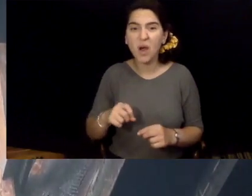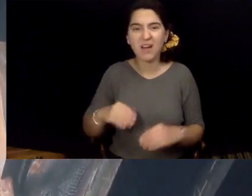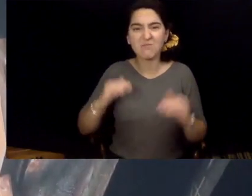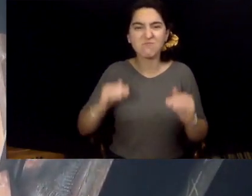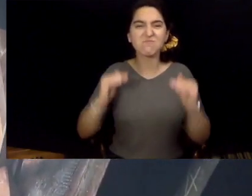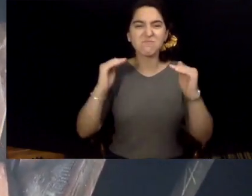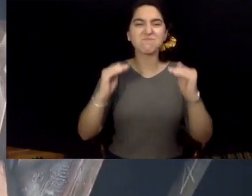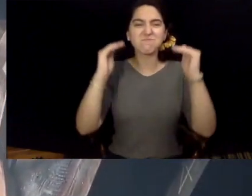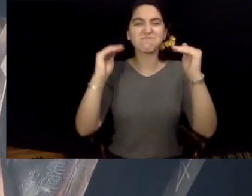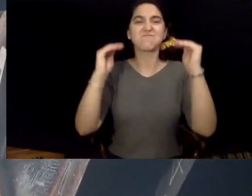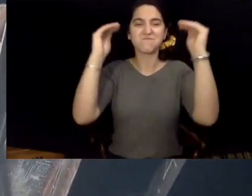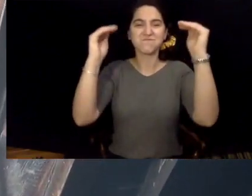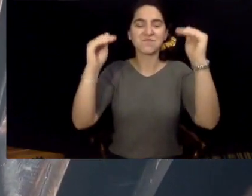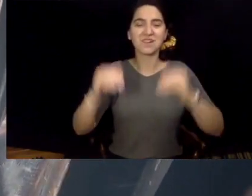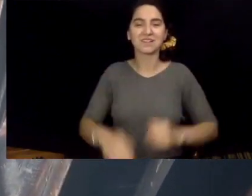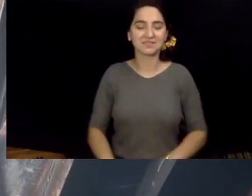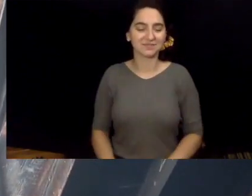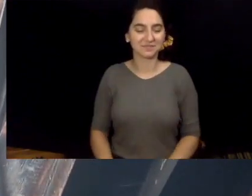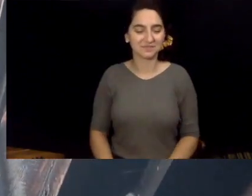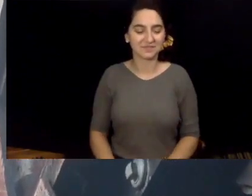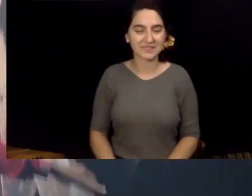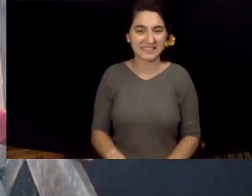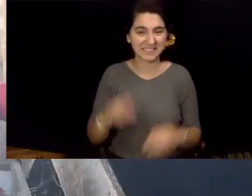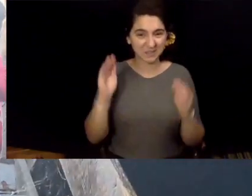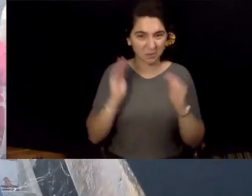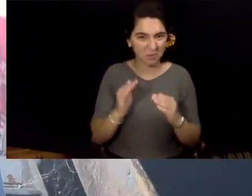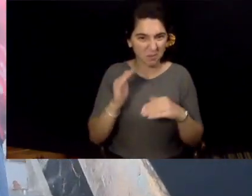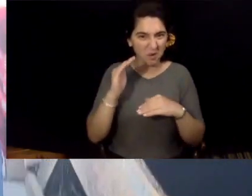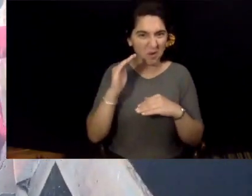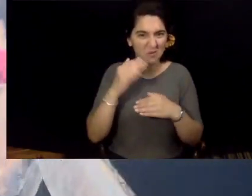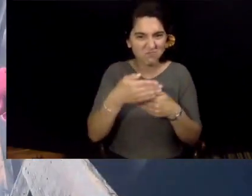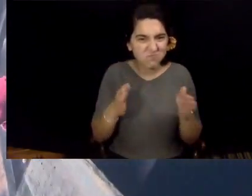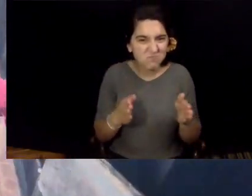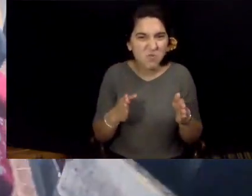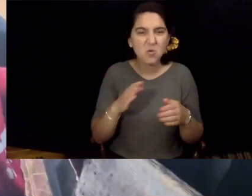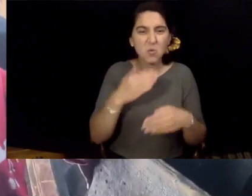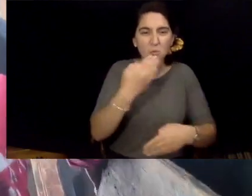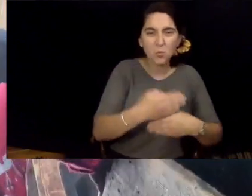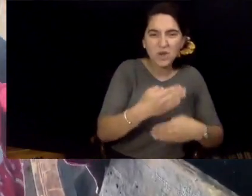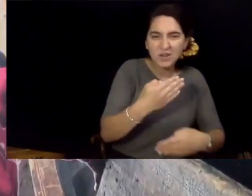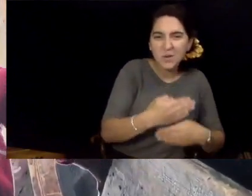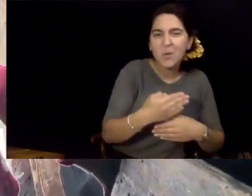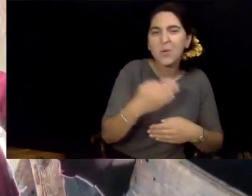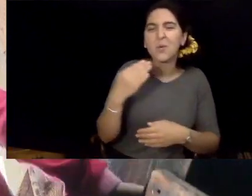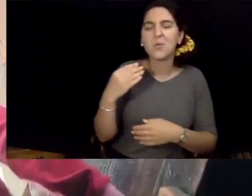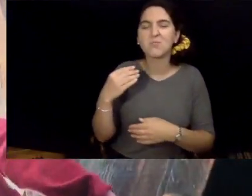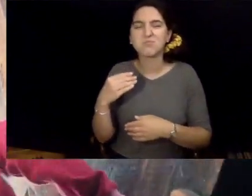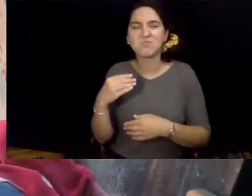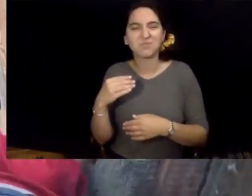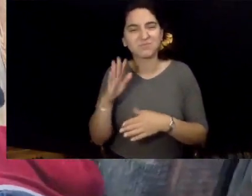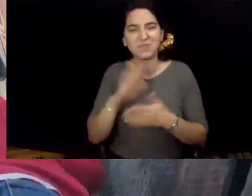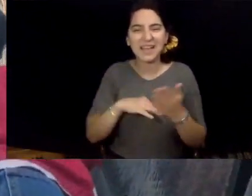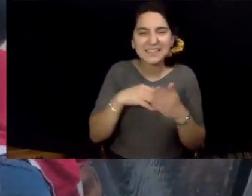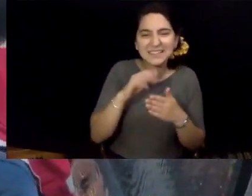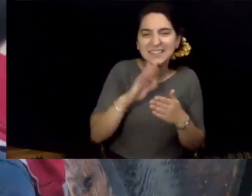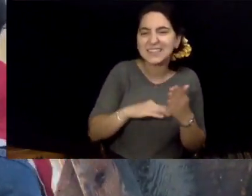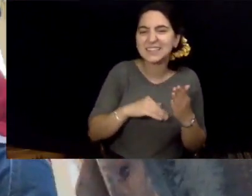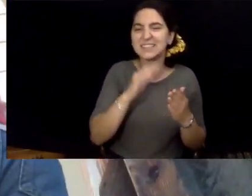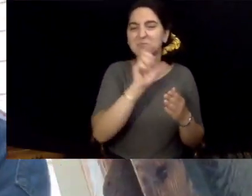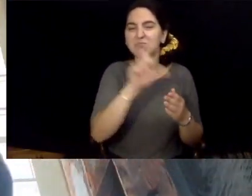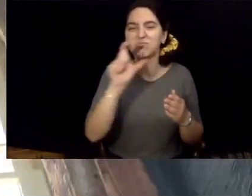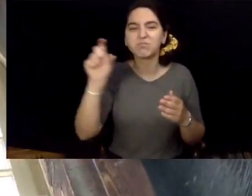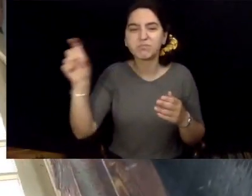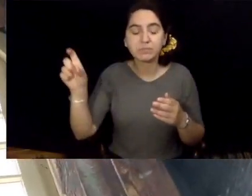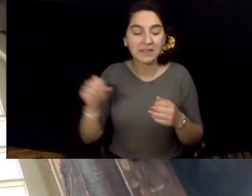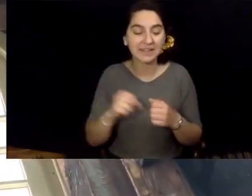we're going higher and higher. Here, just a little room with some windows and some paintings. And